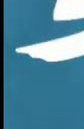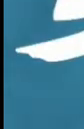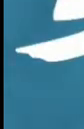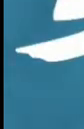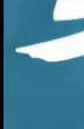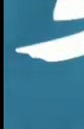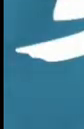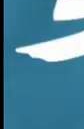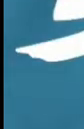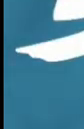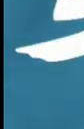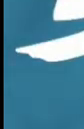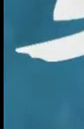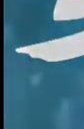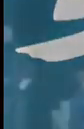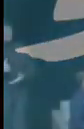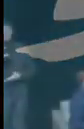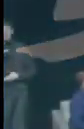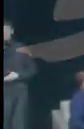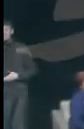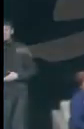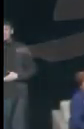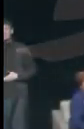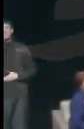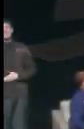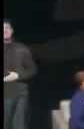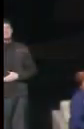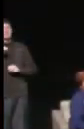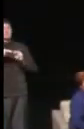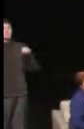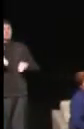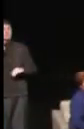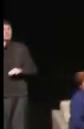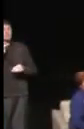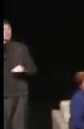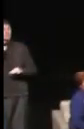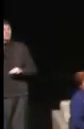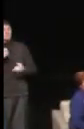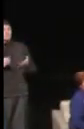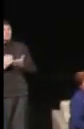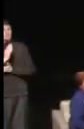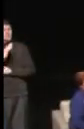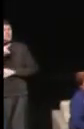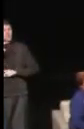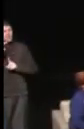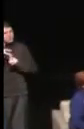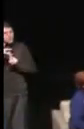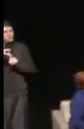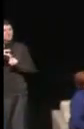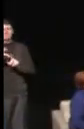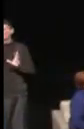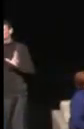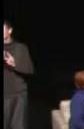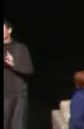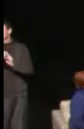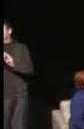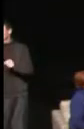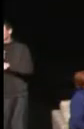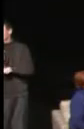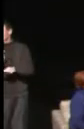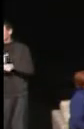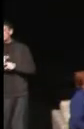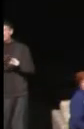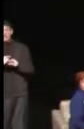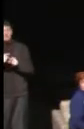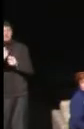Human Rights' third annual public meeting. Bienvenue. I would also like to welcome those who are not in the room, but who are tuning in through our